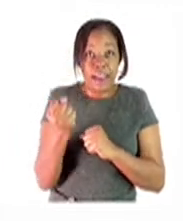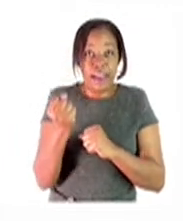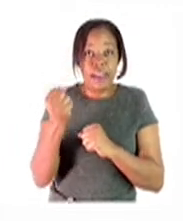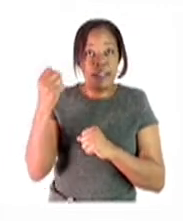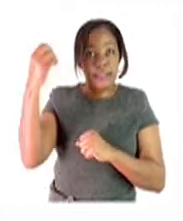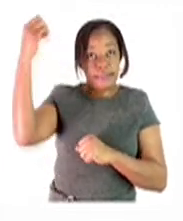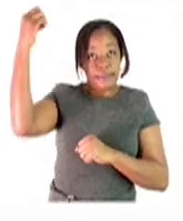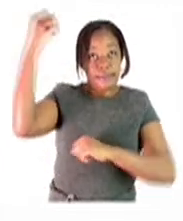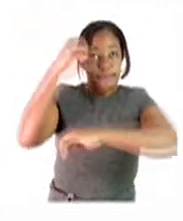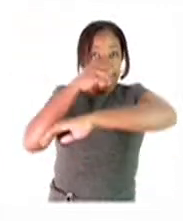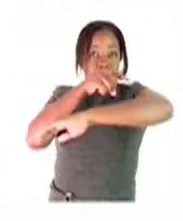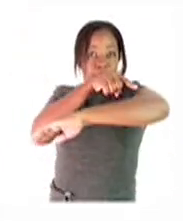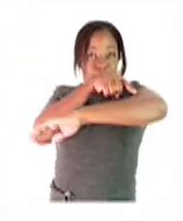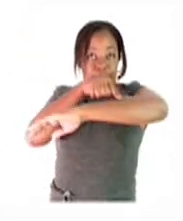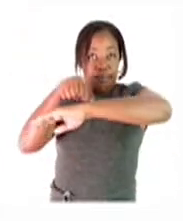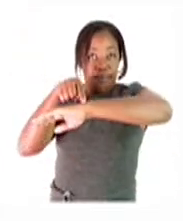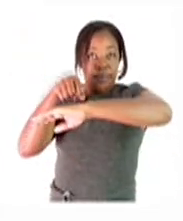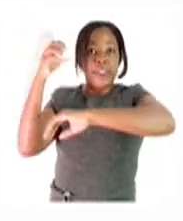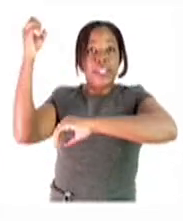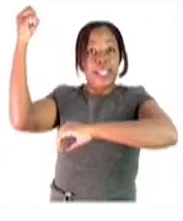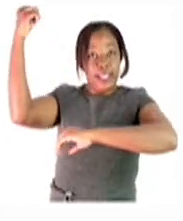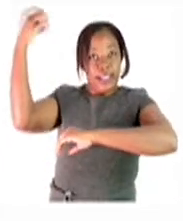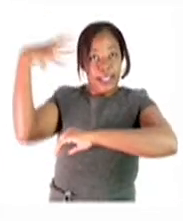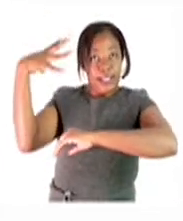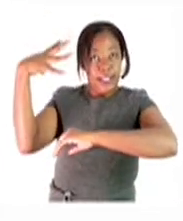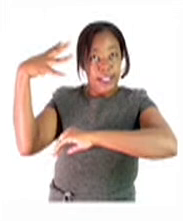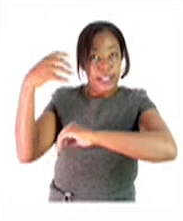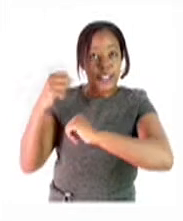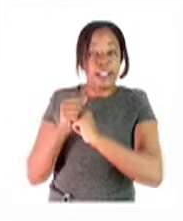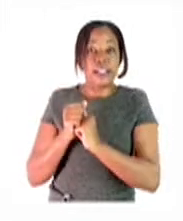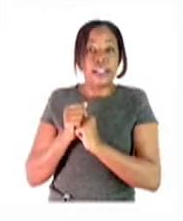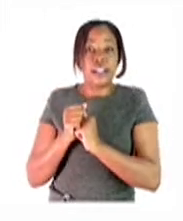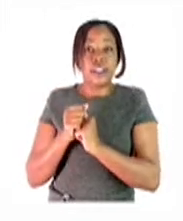a light on. The 2 possible